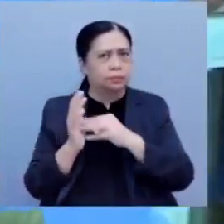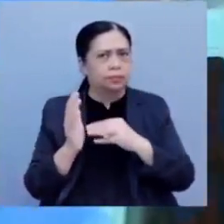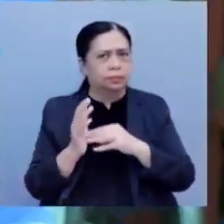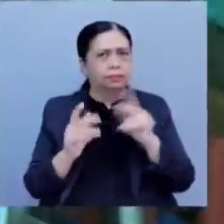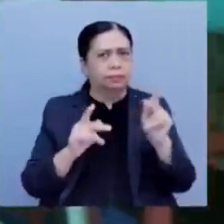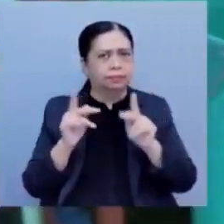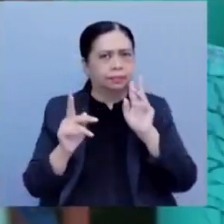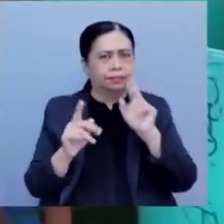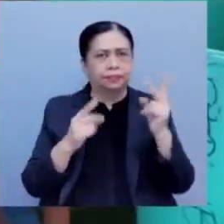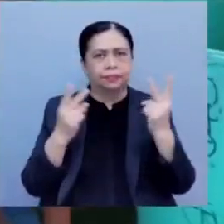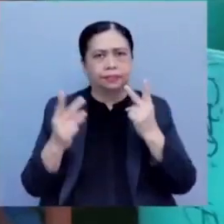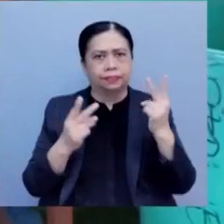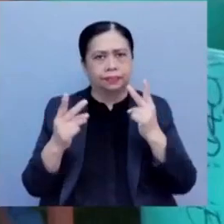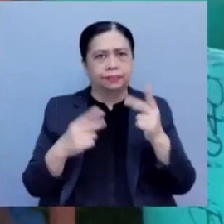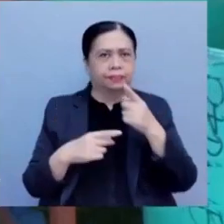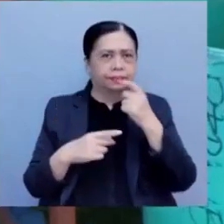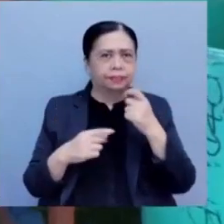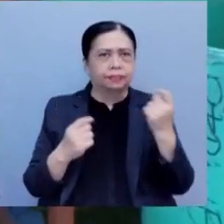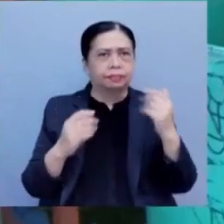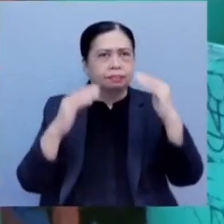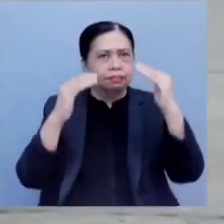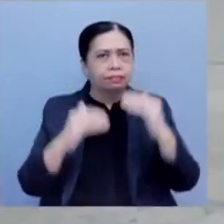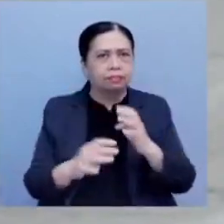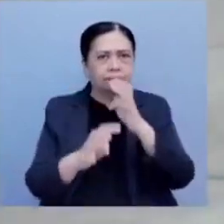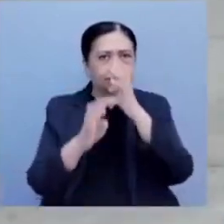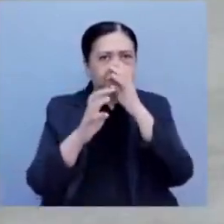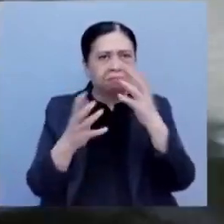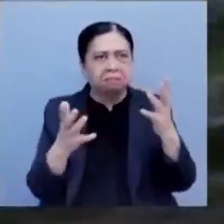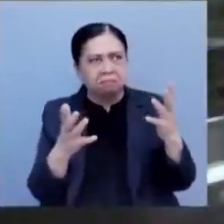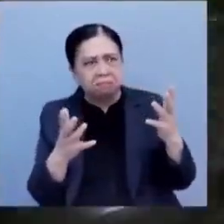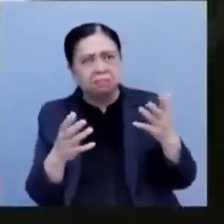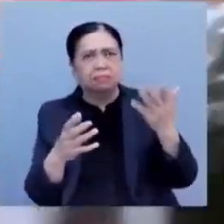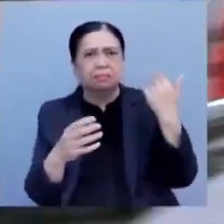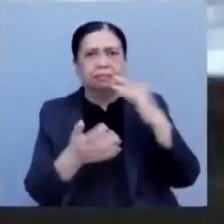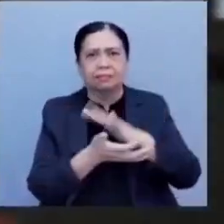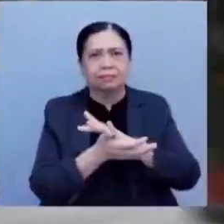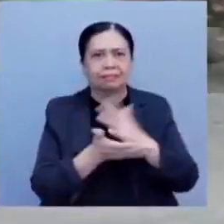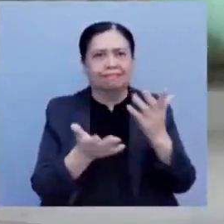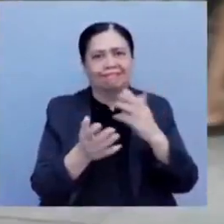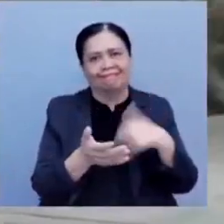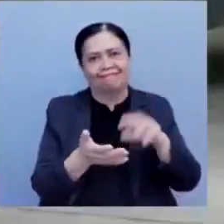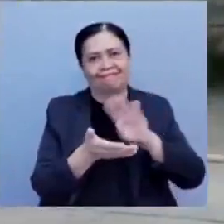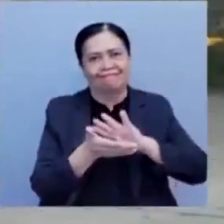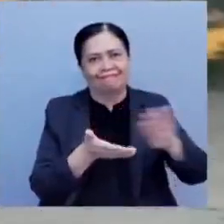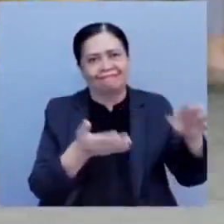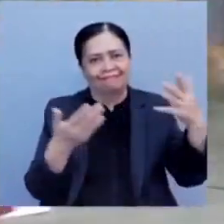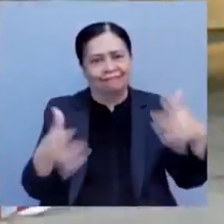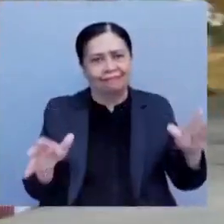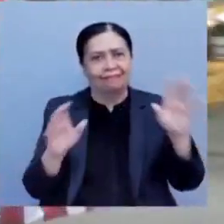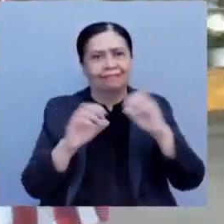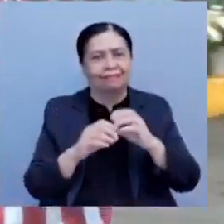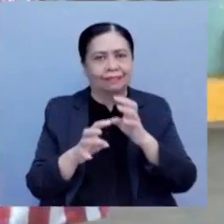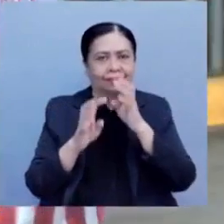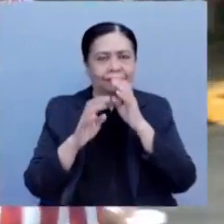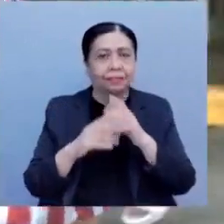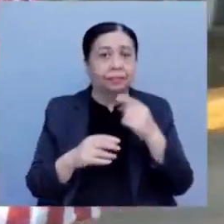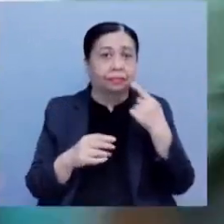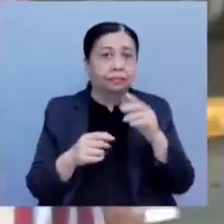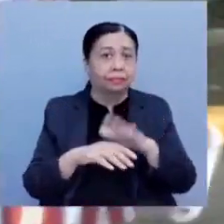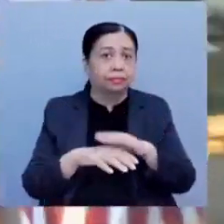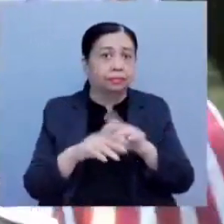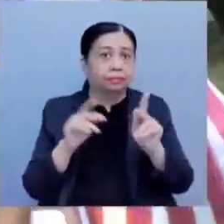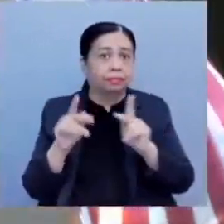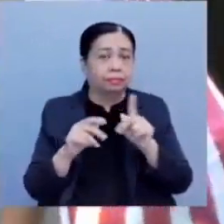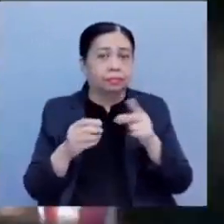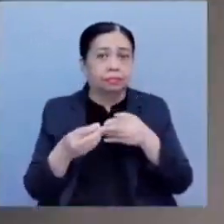visit the cemetery due to the easing of restrictions imposed during the COVID-19 pandemic. Castañeda also reminds people about the